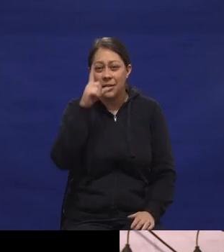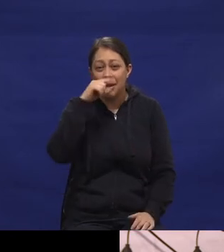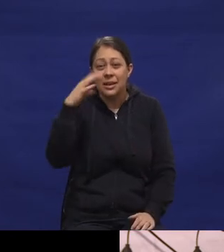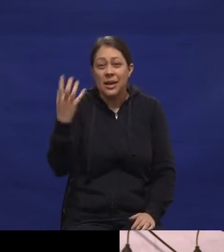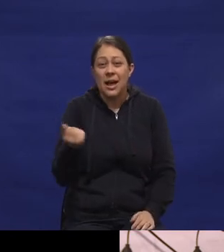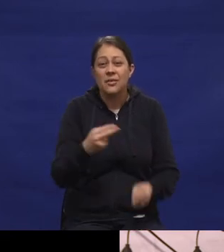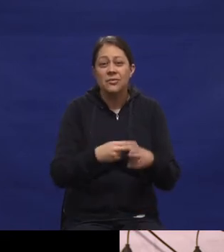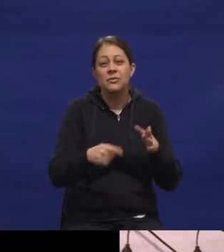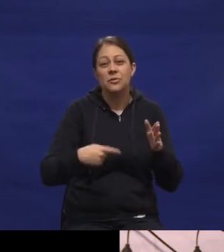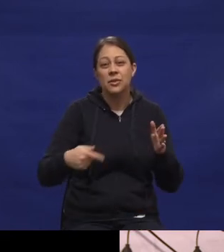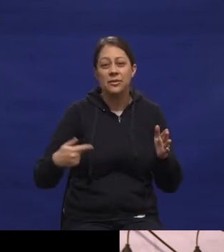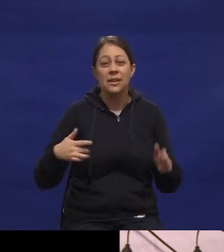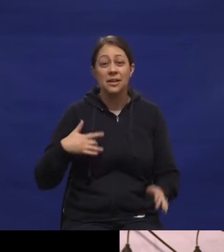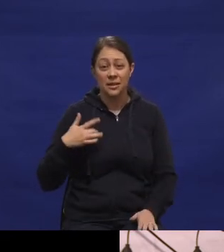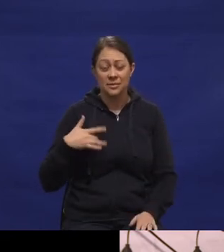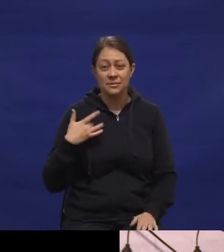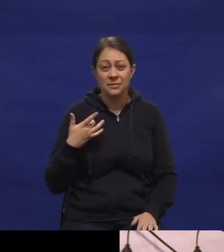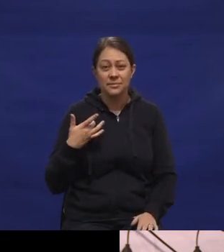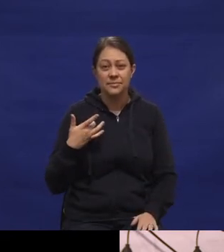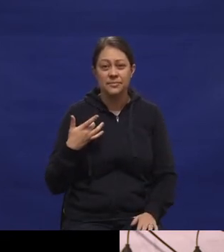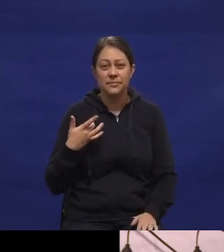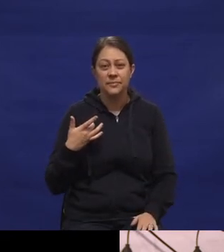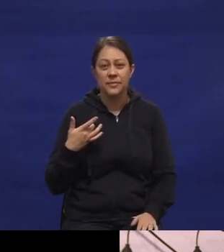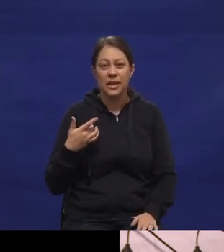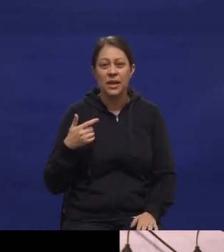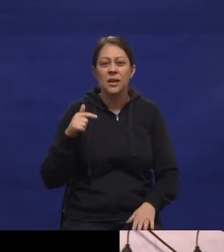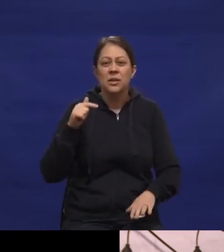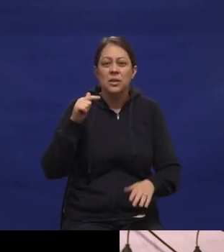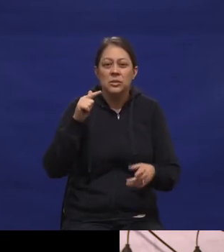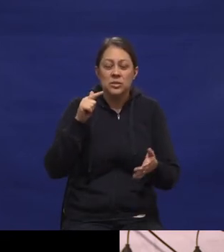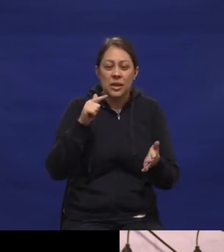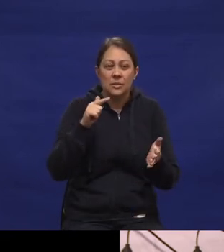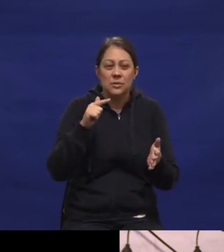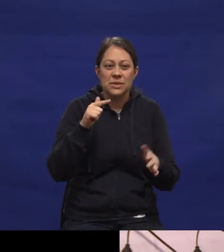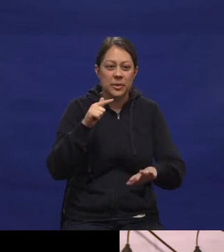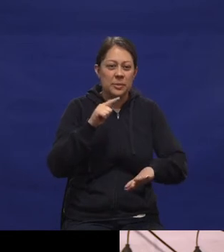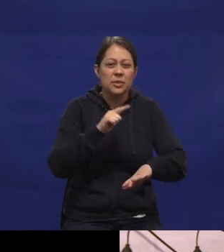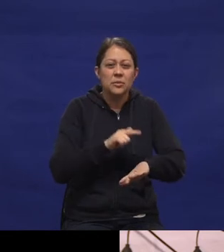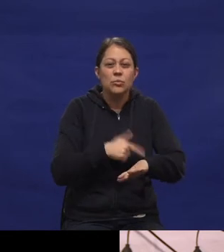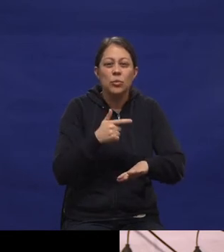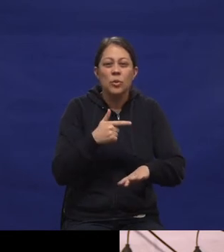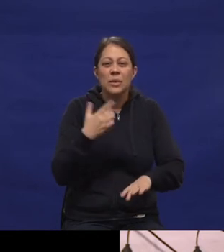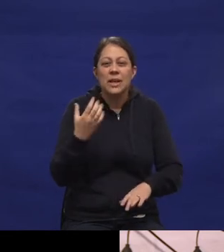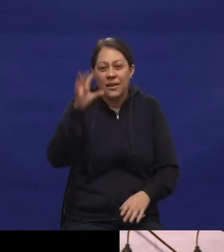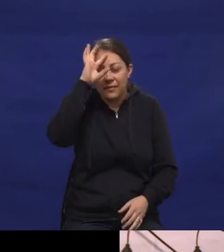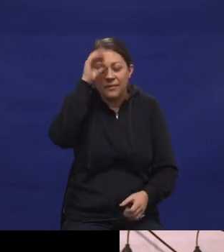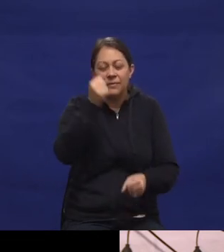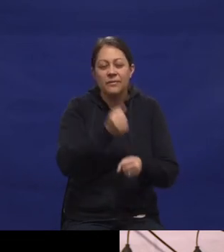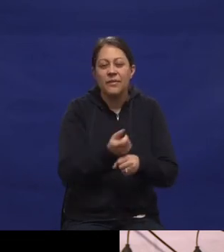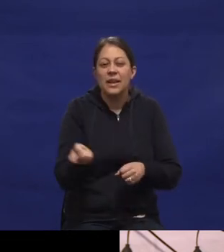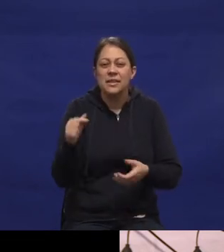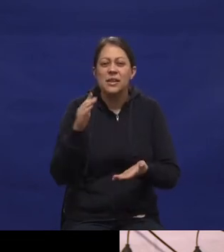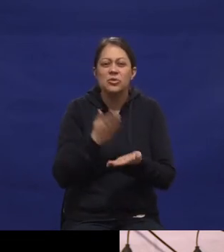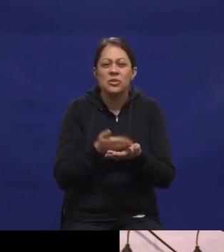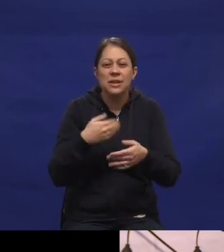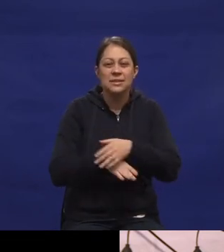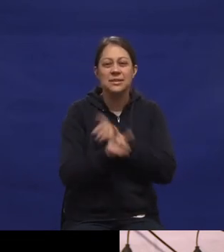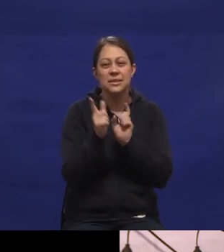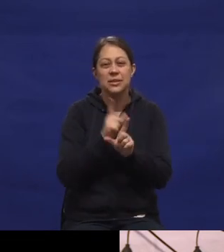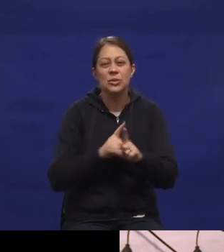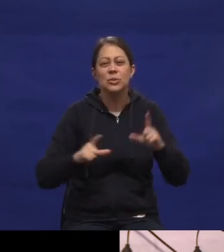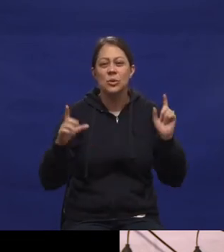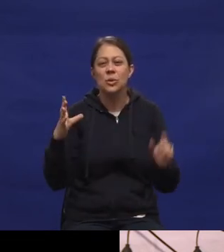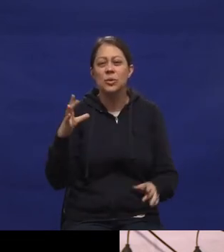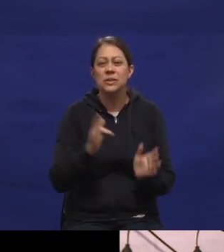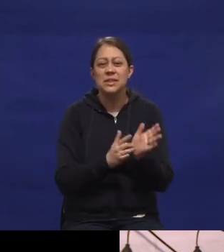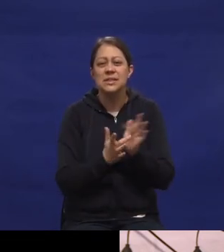life? You can know that the moment you put your faith, your heart, your trust into the hands of the Lord Jesus. I'm